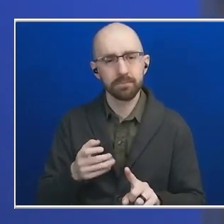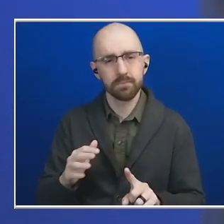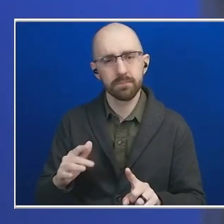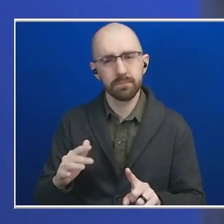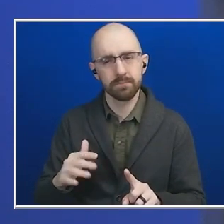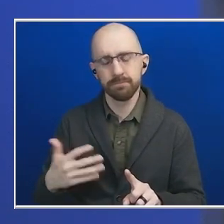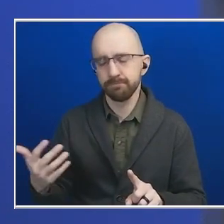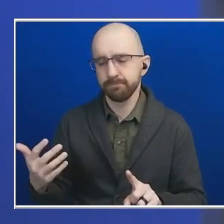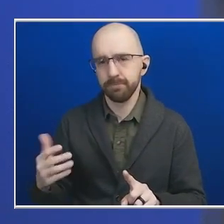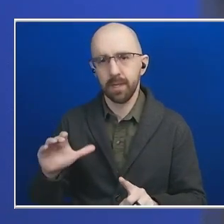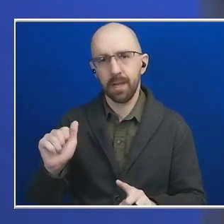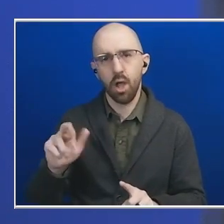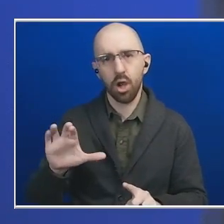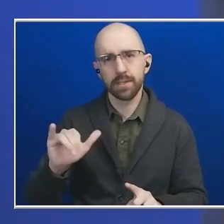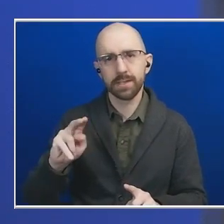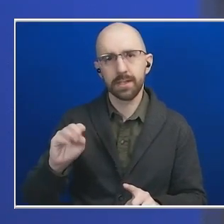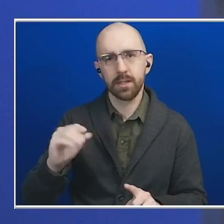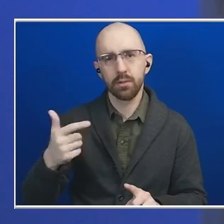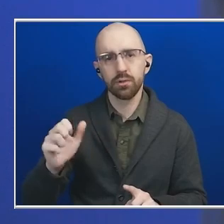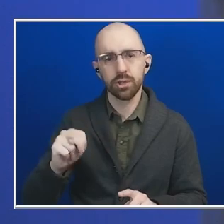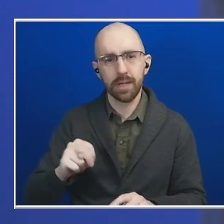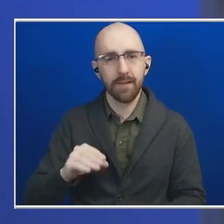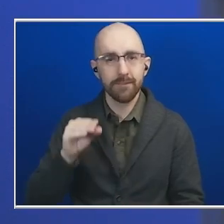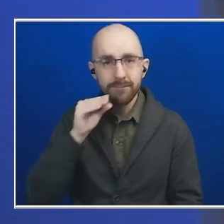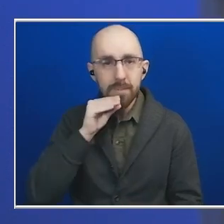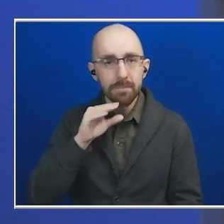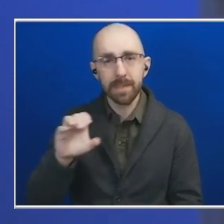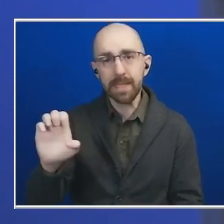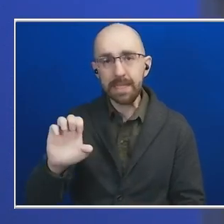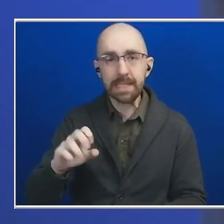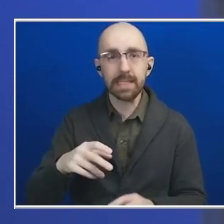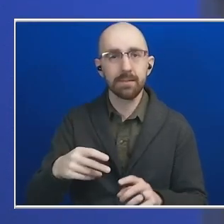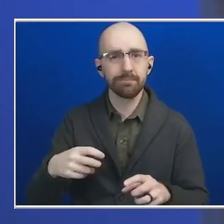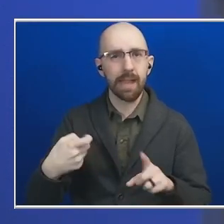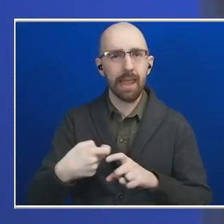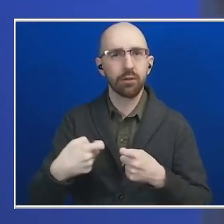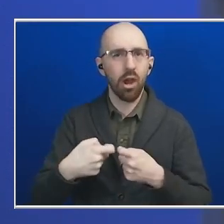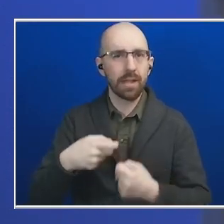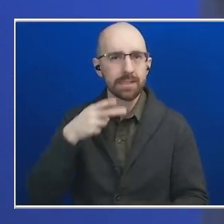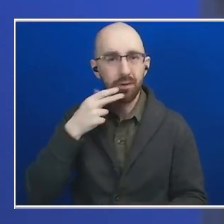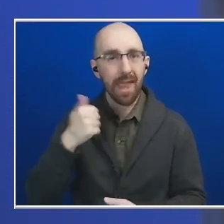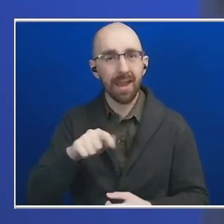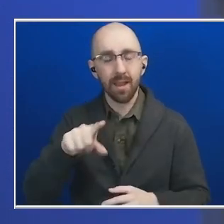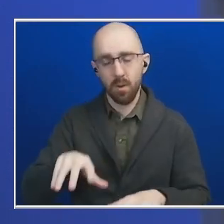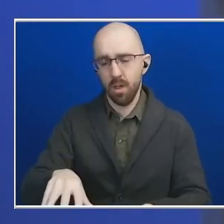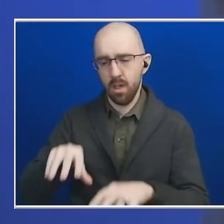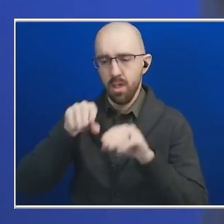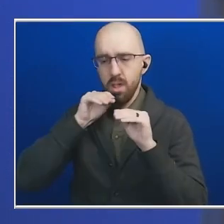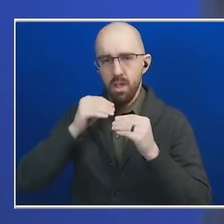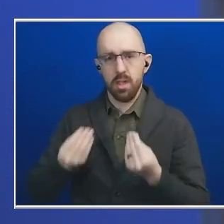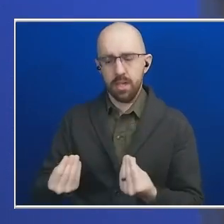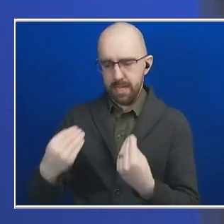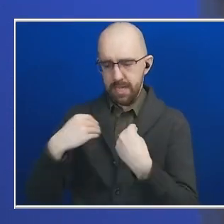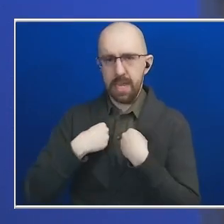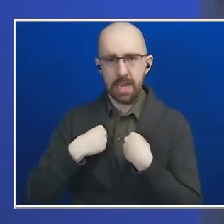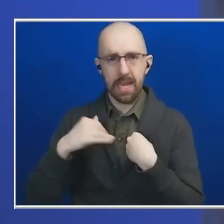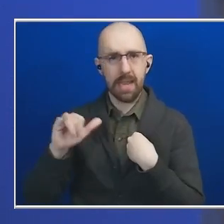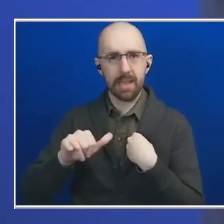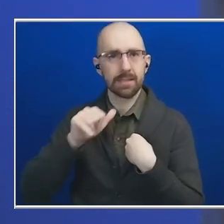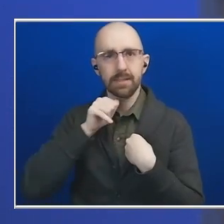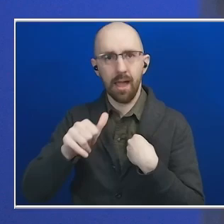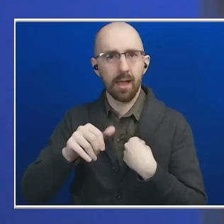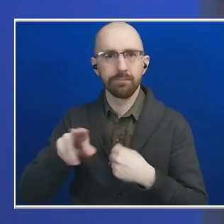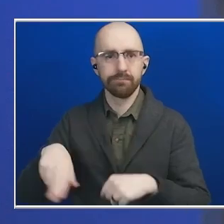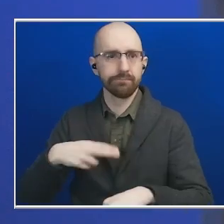carcinogen standpoint, vaping, e-cigarettes, anything else, anything that you're inhaling into your lungs that's foreign rather than just the normal air